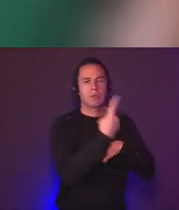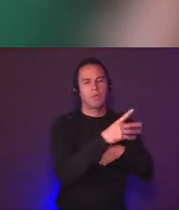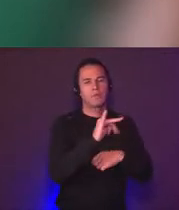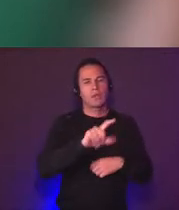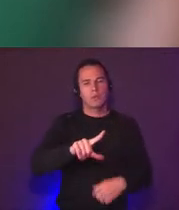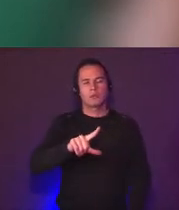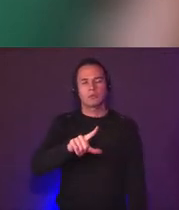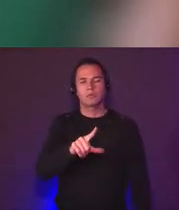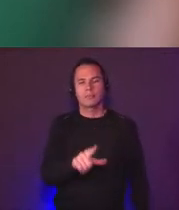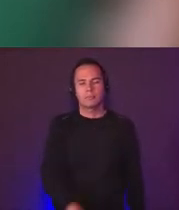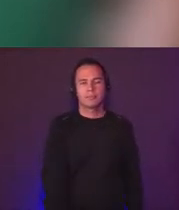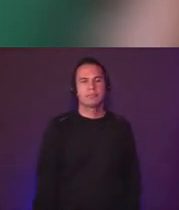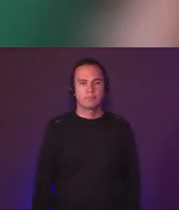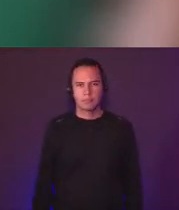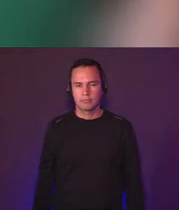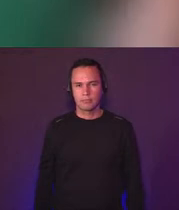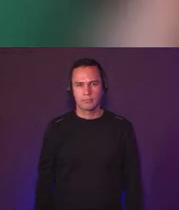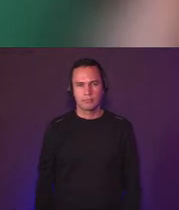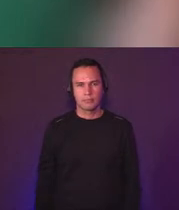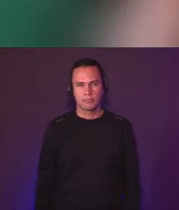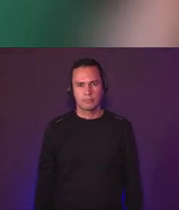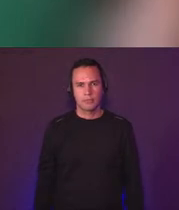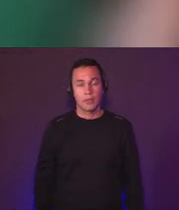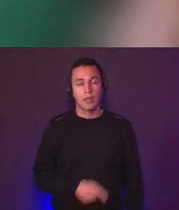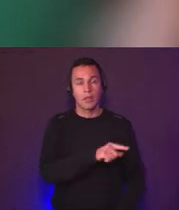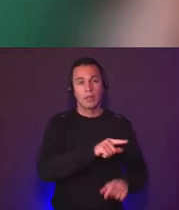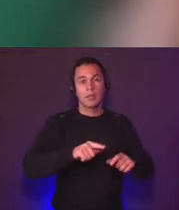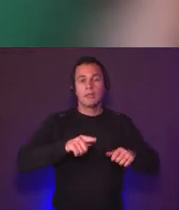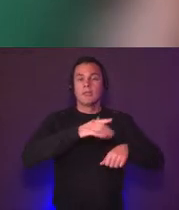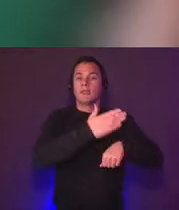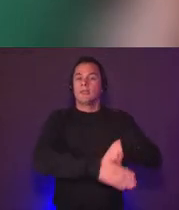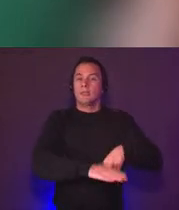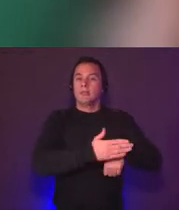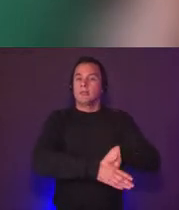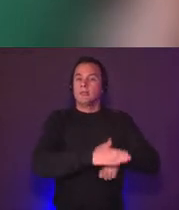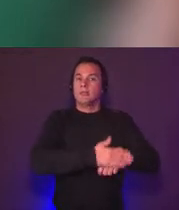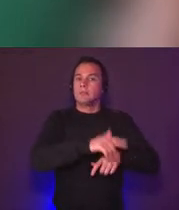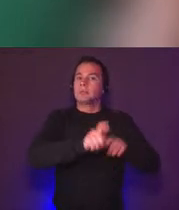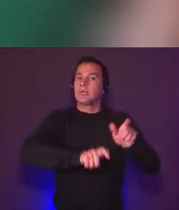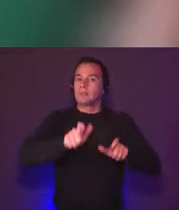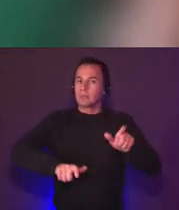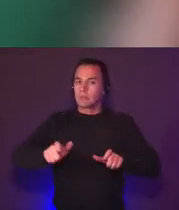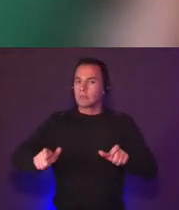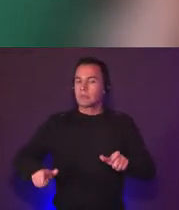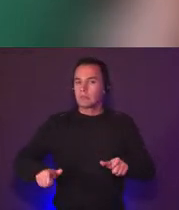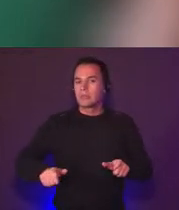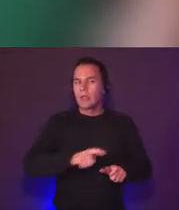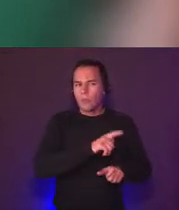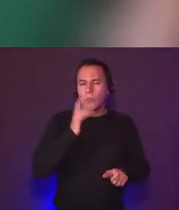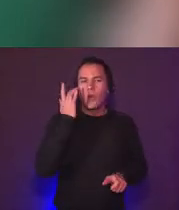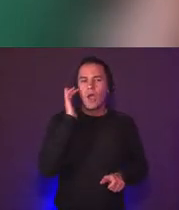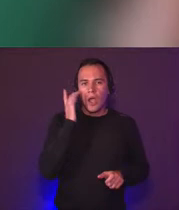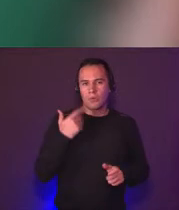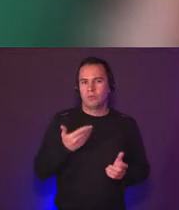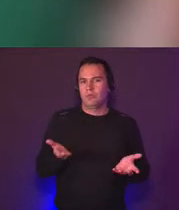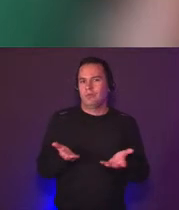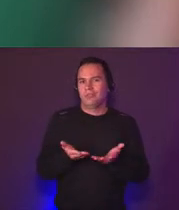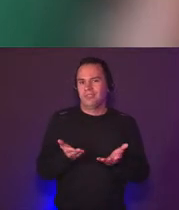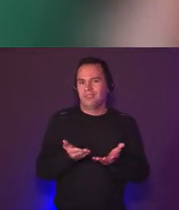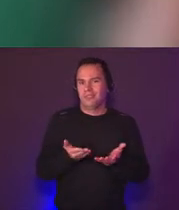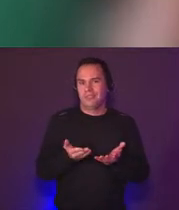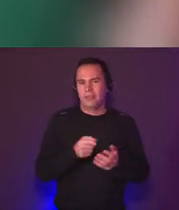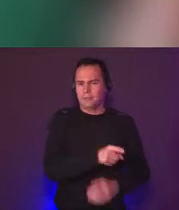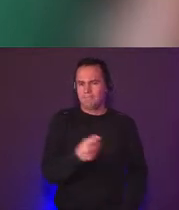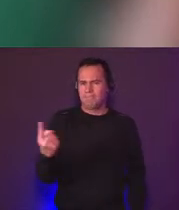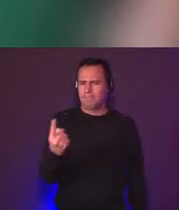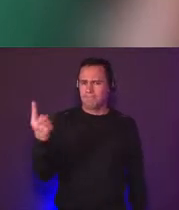but he trained what I consider the people I consider the pioneers, like Steve Doig and others.